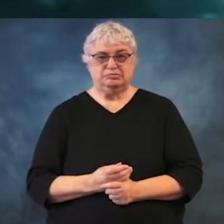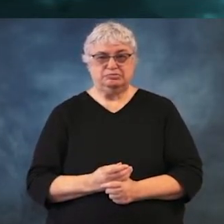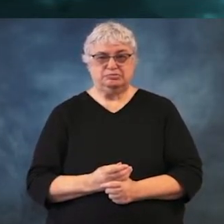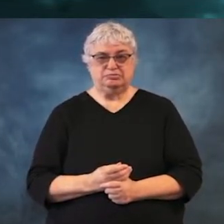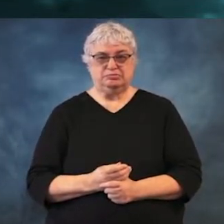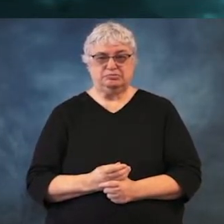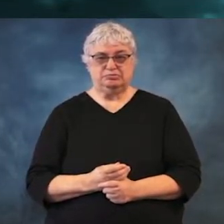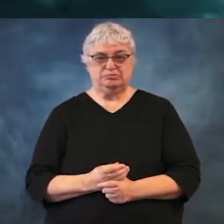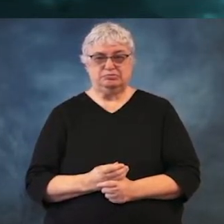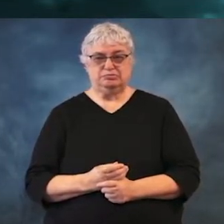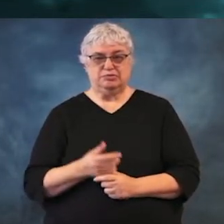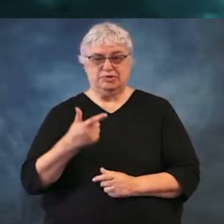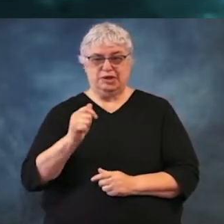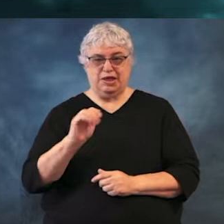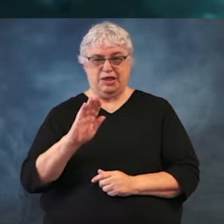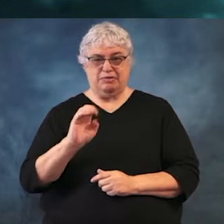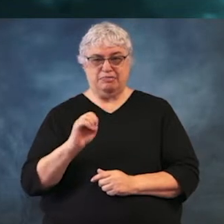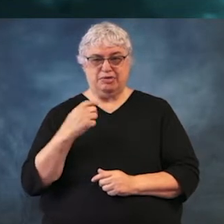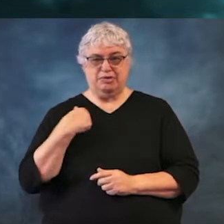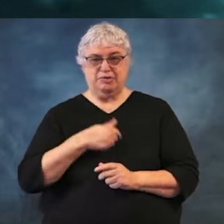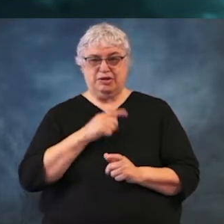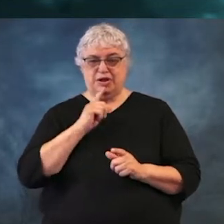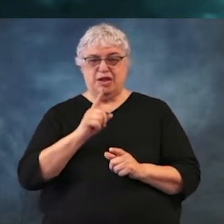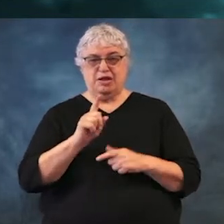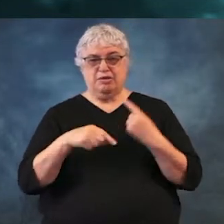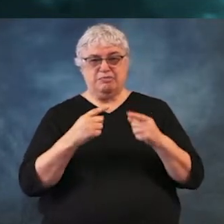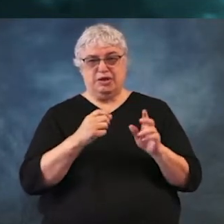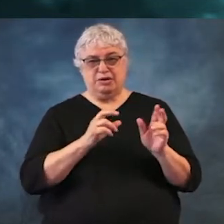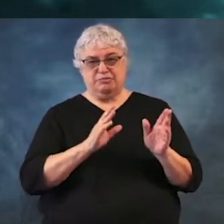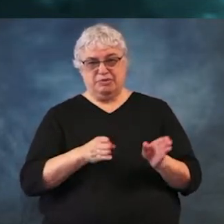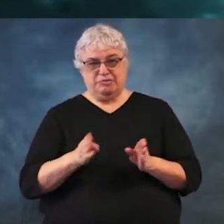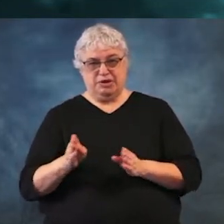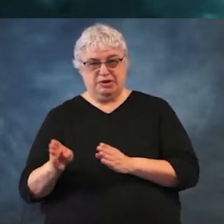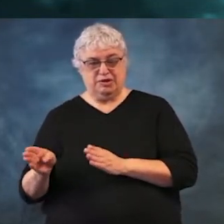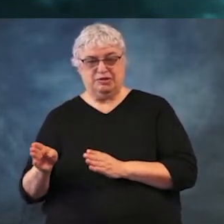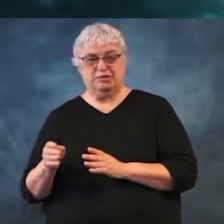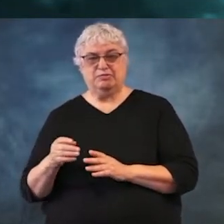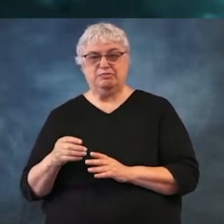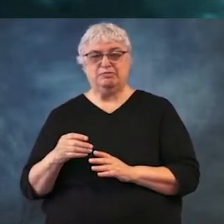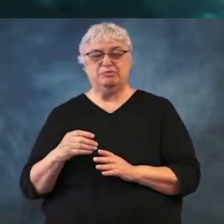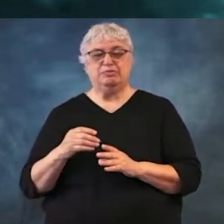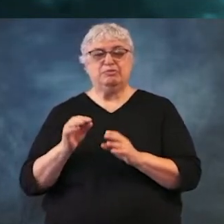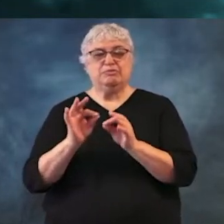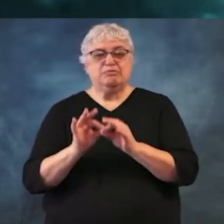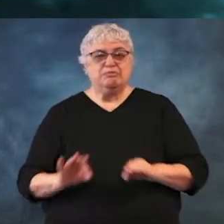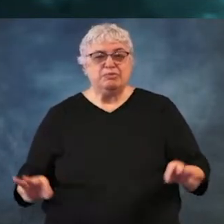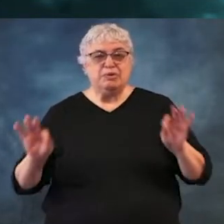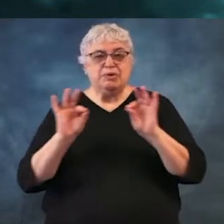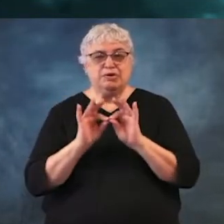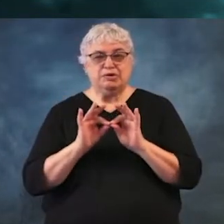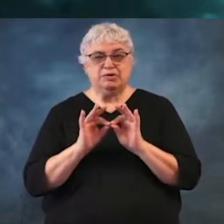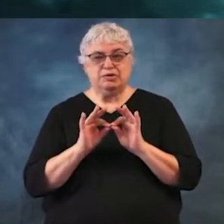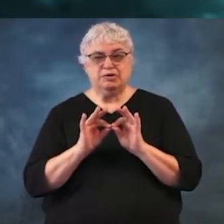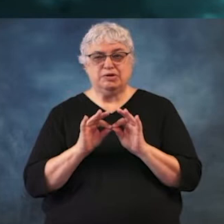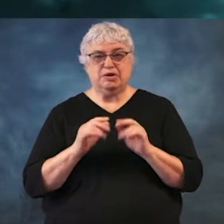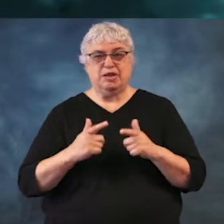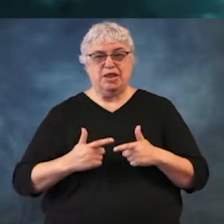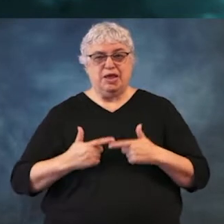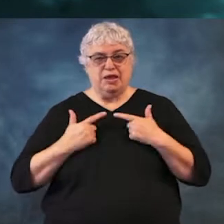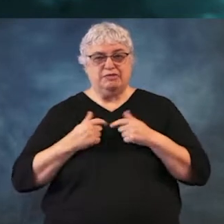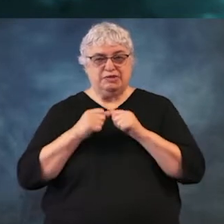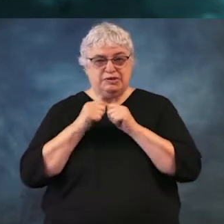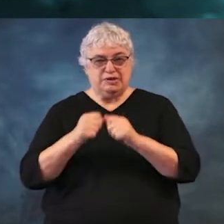You know, when we talk about preparedness, we usually hit some of those crucial things: